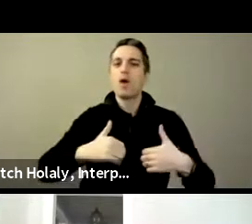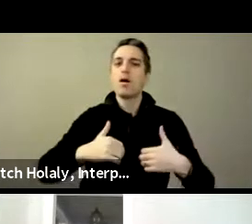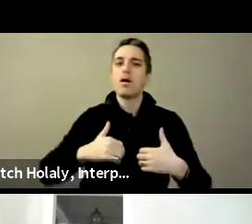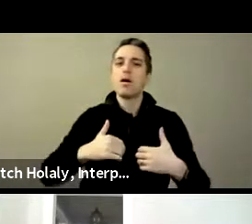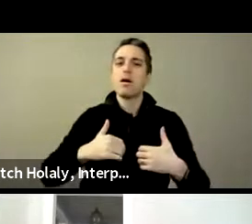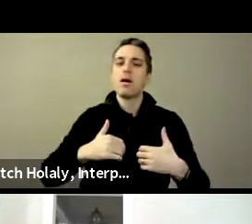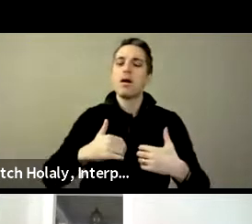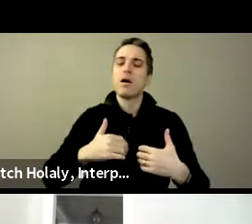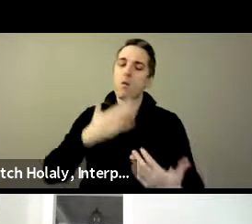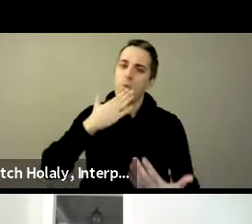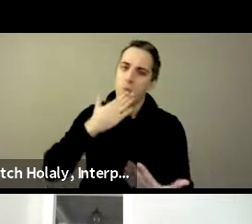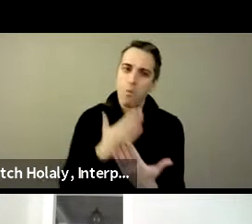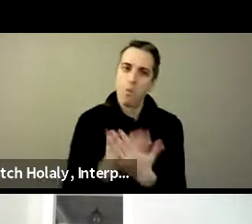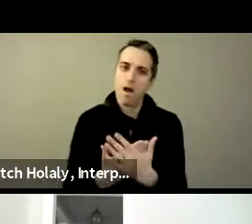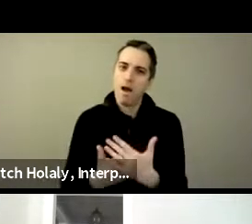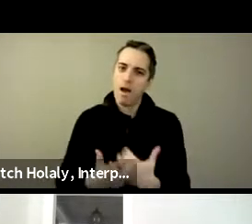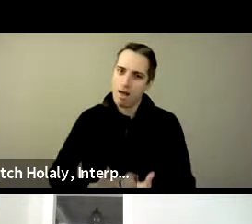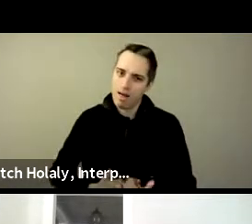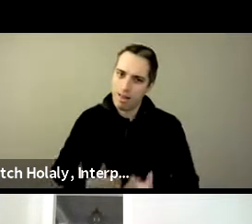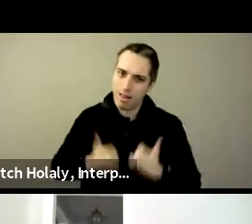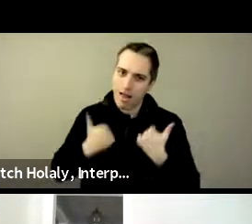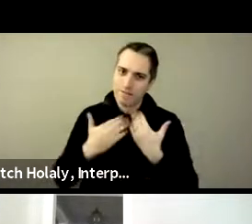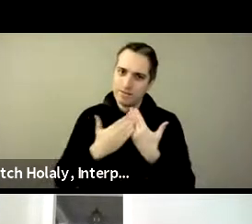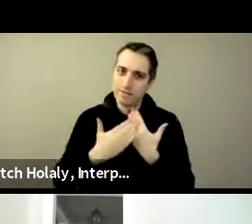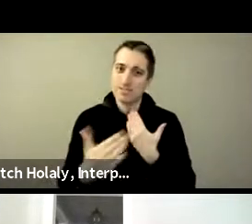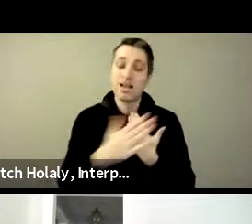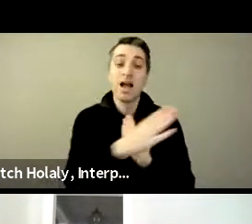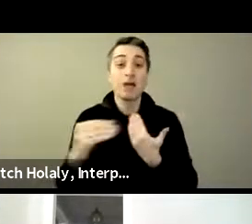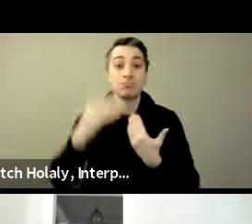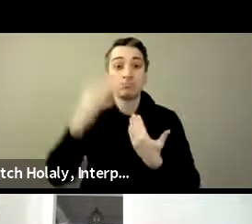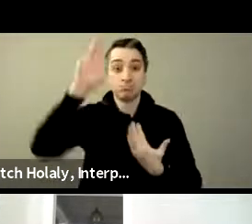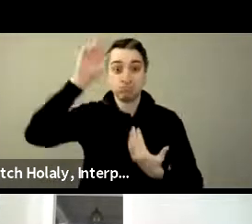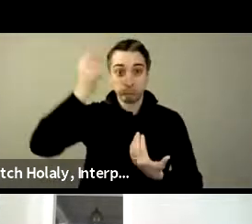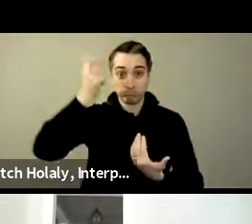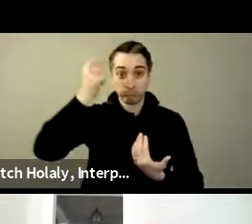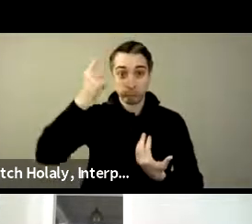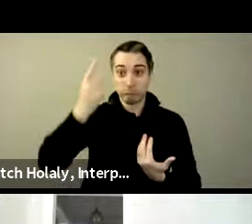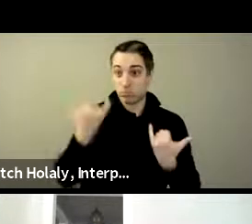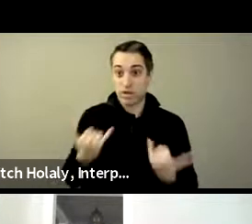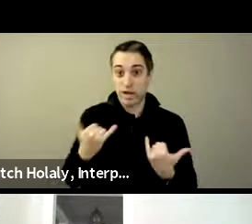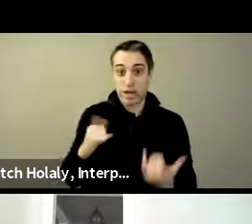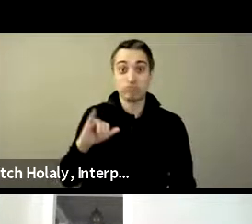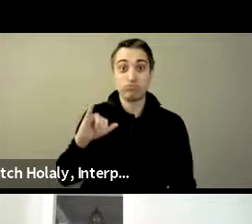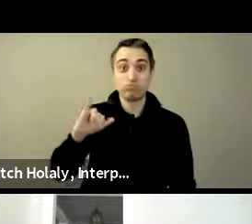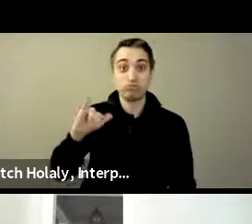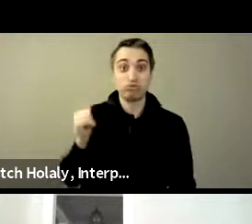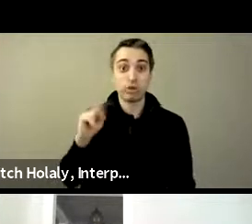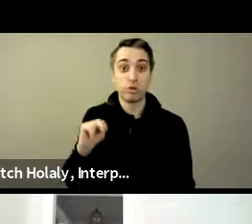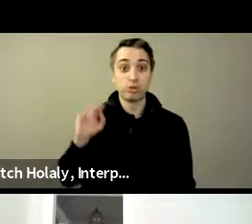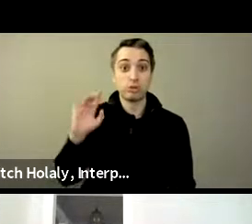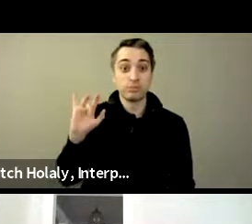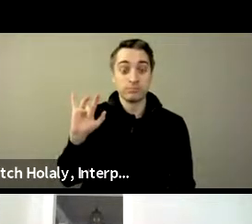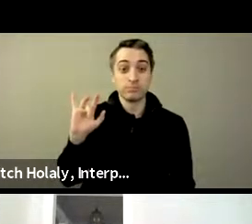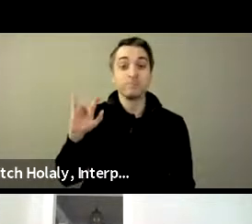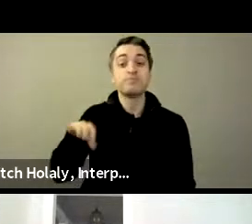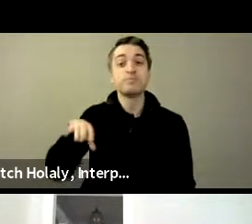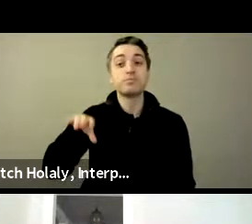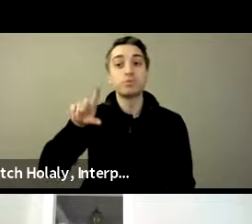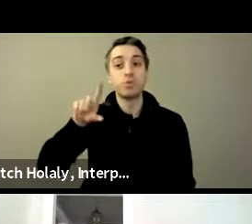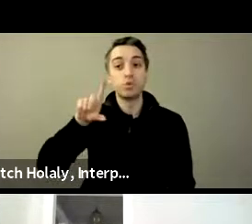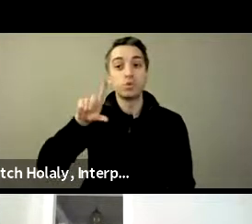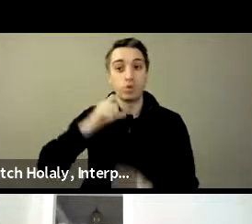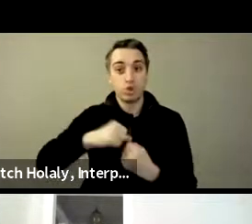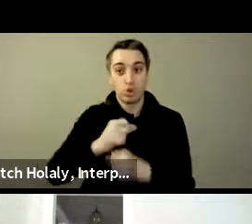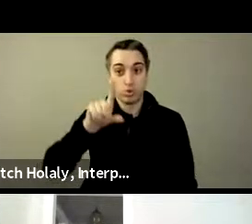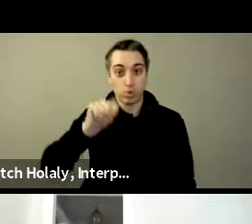well-lived life. And be it further resolved that on this 25th day of January, 2021, the commission